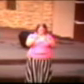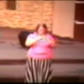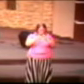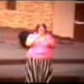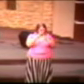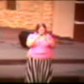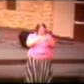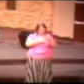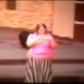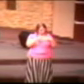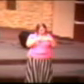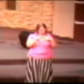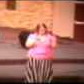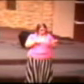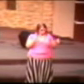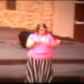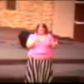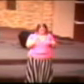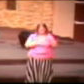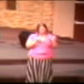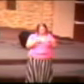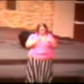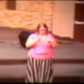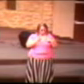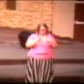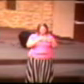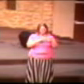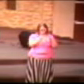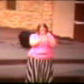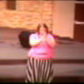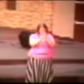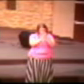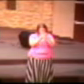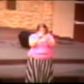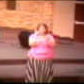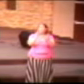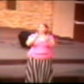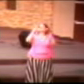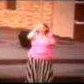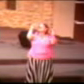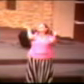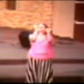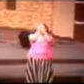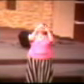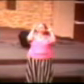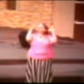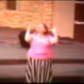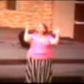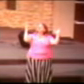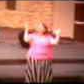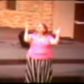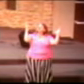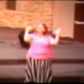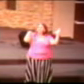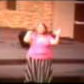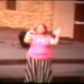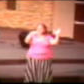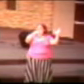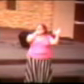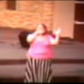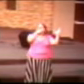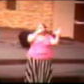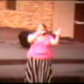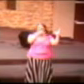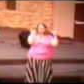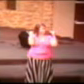we cannot do on our own? Oh God, I pray for the gift of imagination, that we may dare to imagine